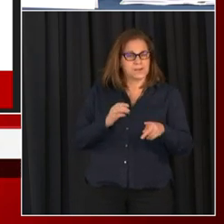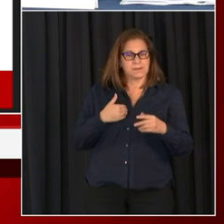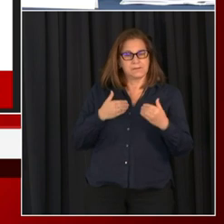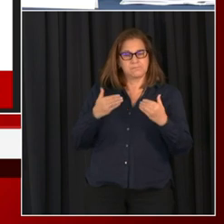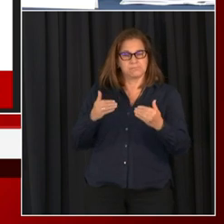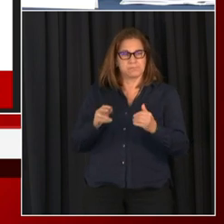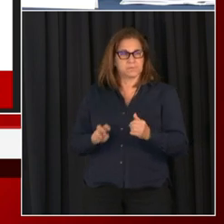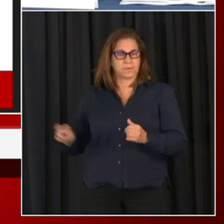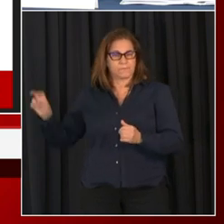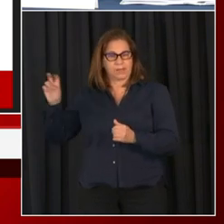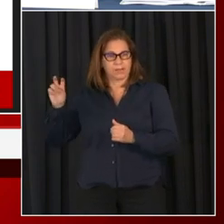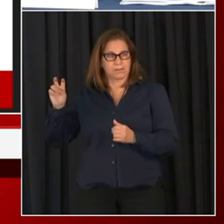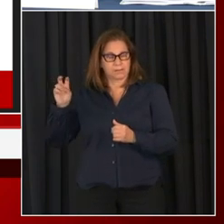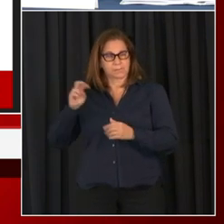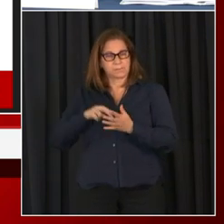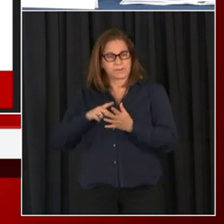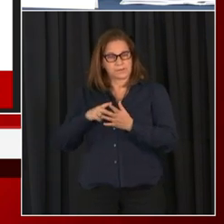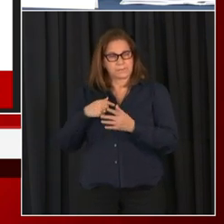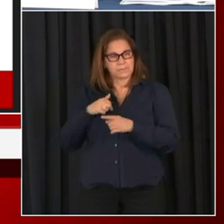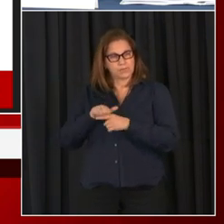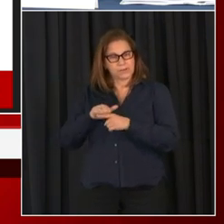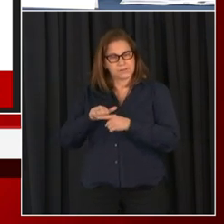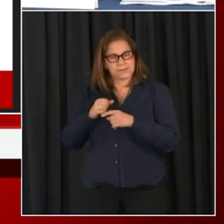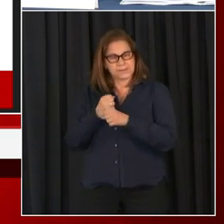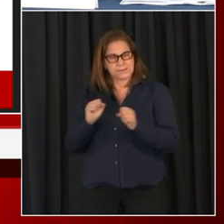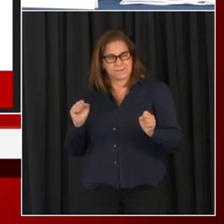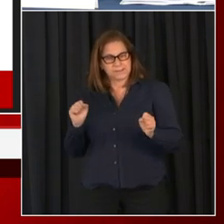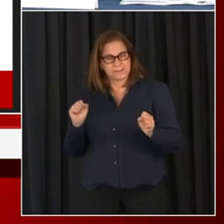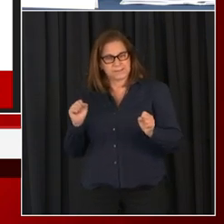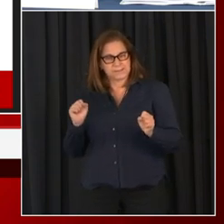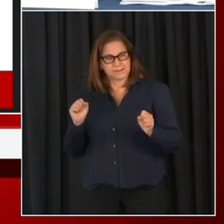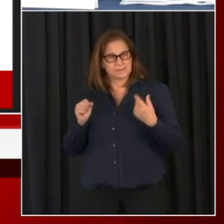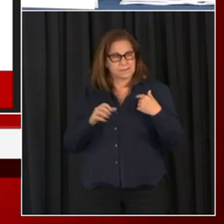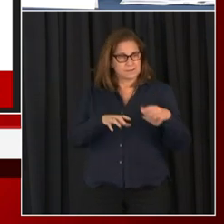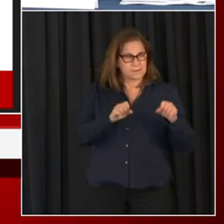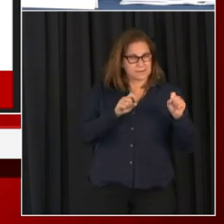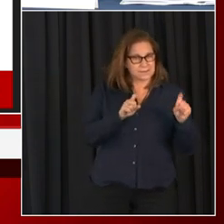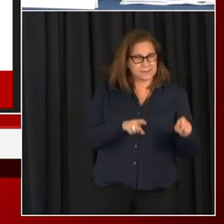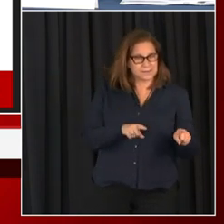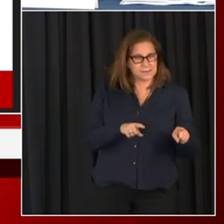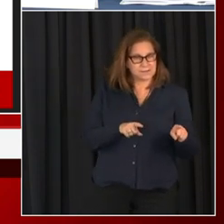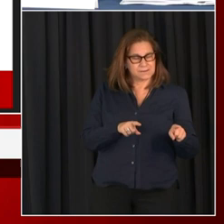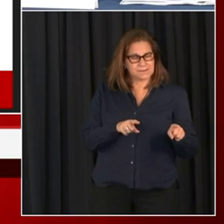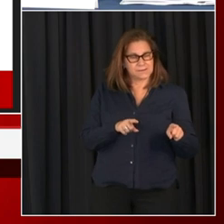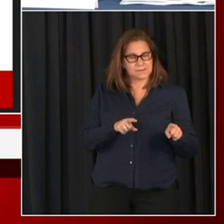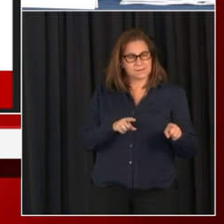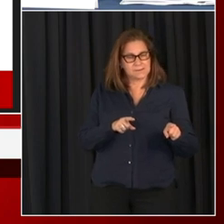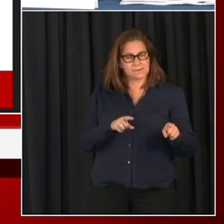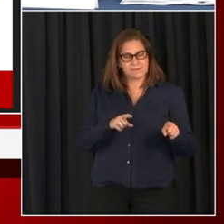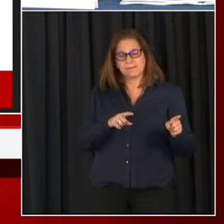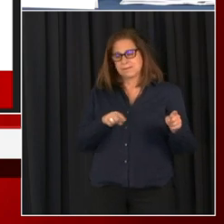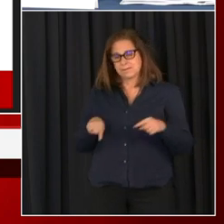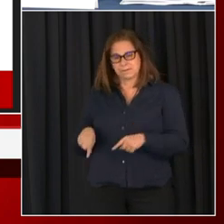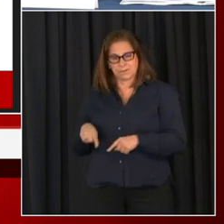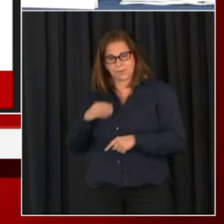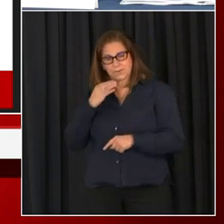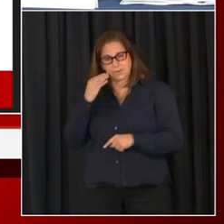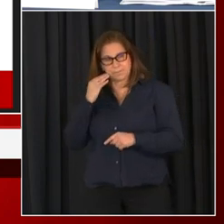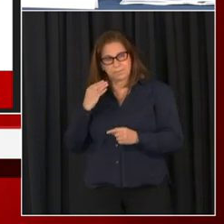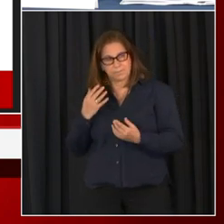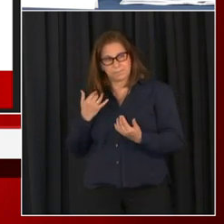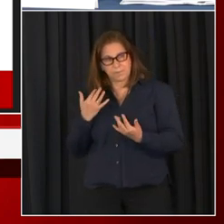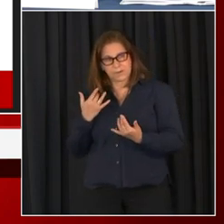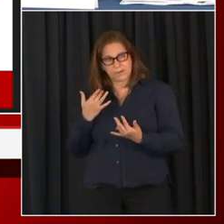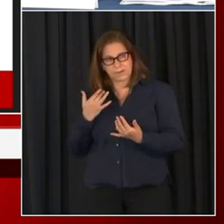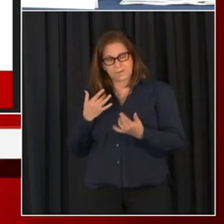approach, anytime that you get a test, you should get a test and go home and await the results. So getting a test